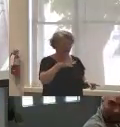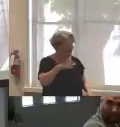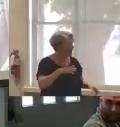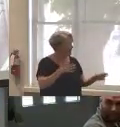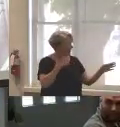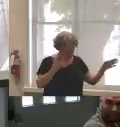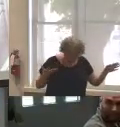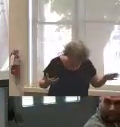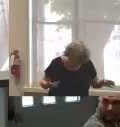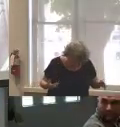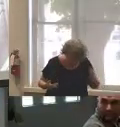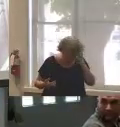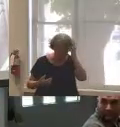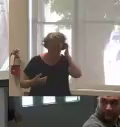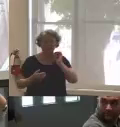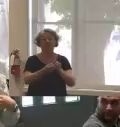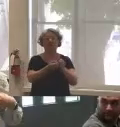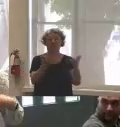Thank you so much. The